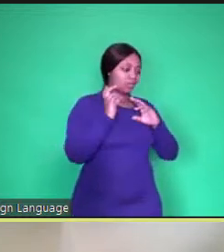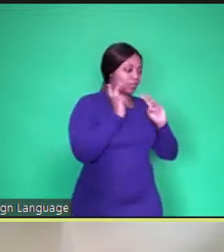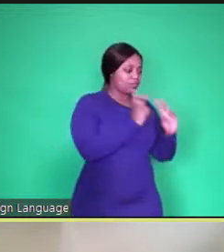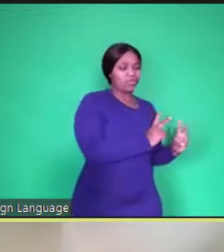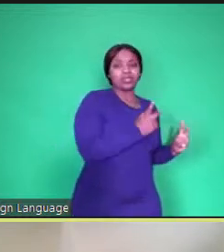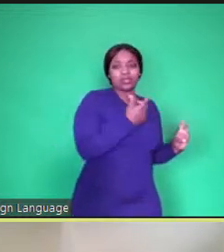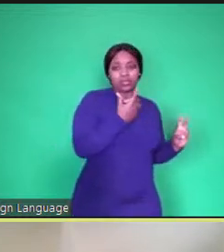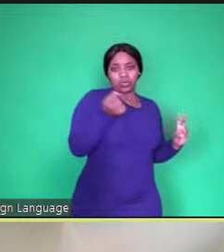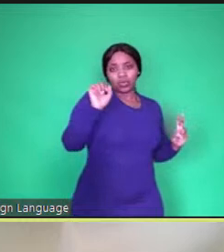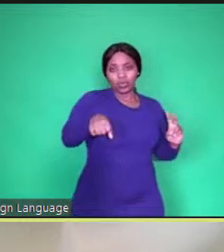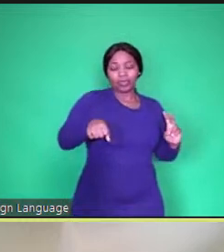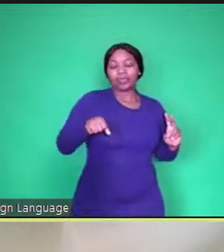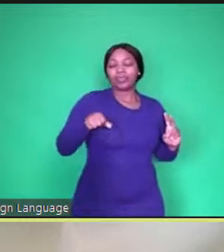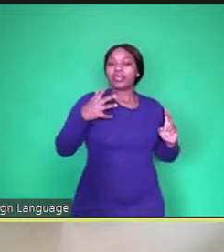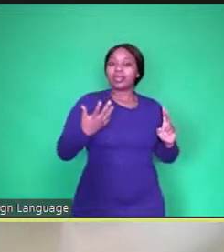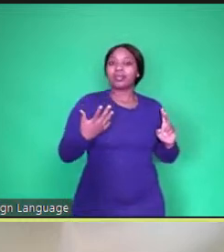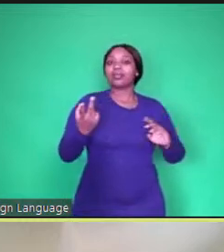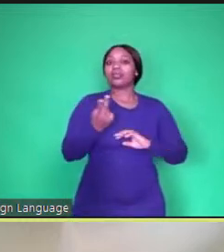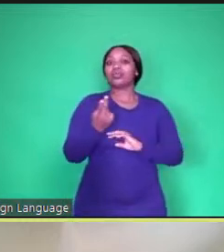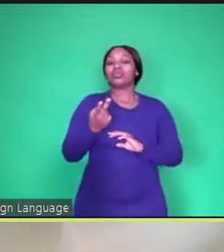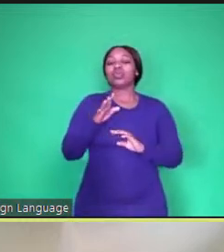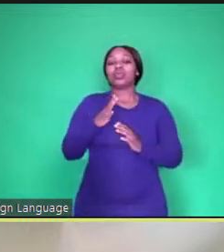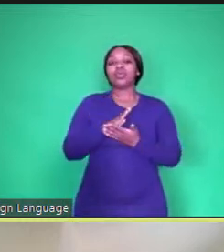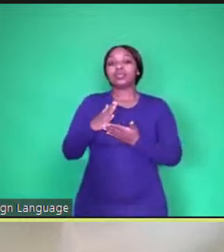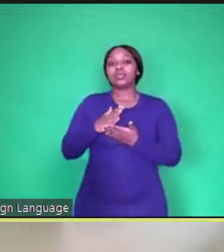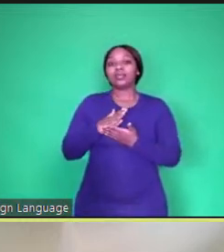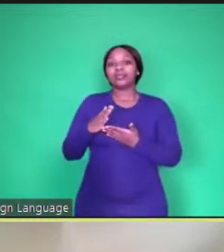And the pie chart here does